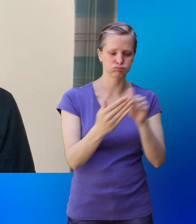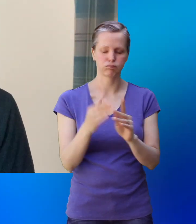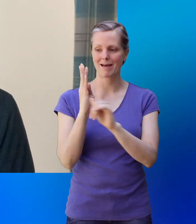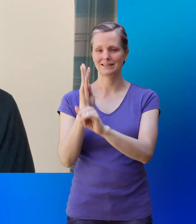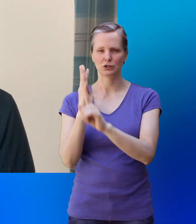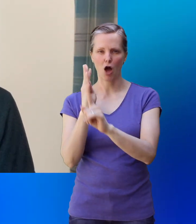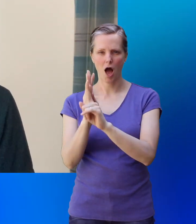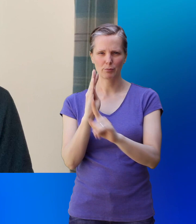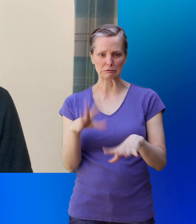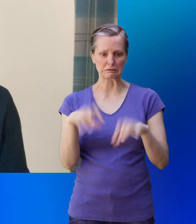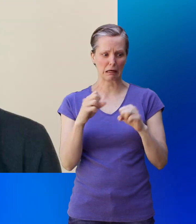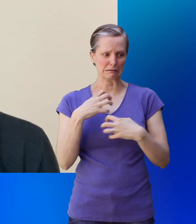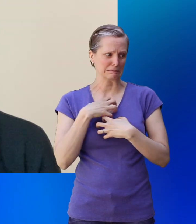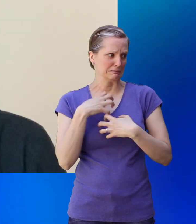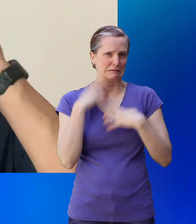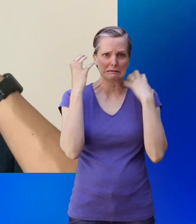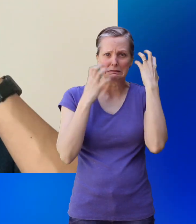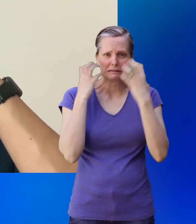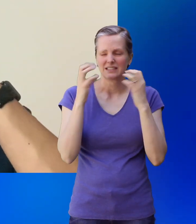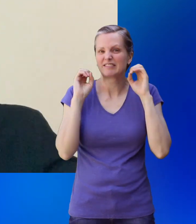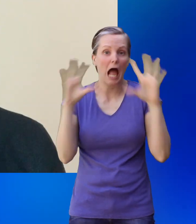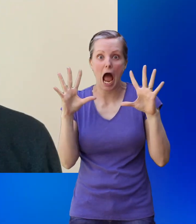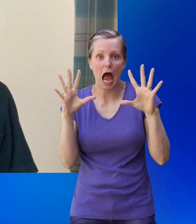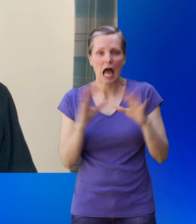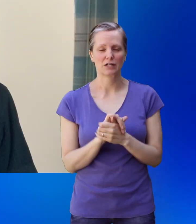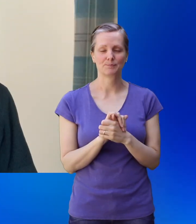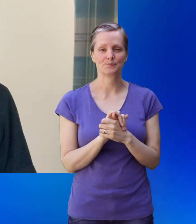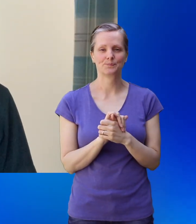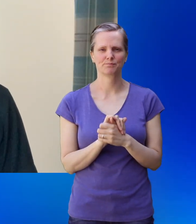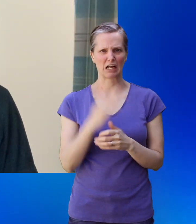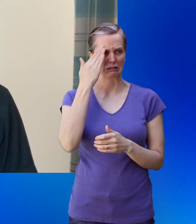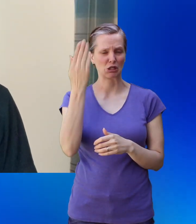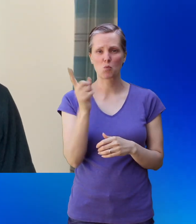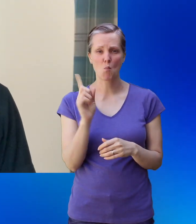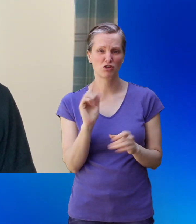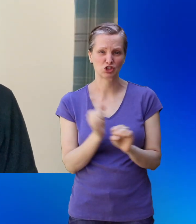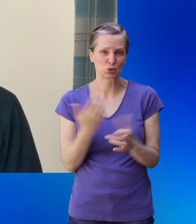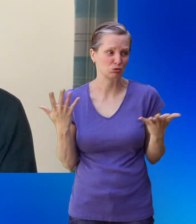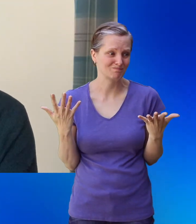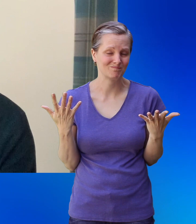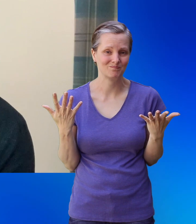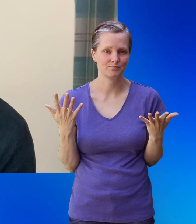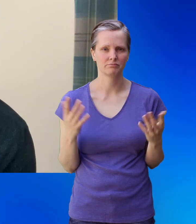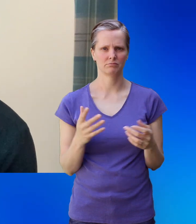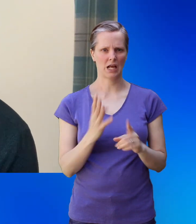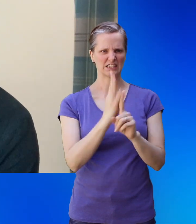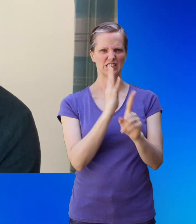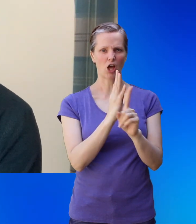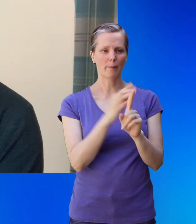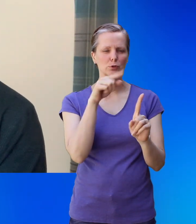disciples were beginning to panic. They screamed, "Ah!" They didn't really know what they could do. Even the